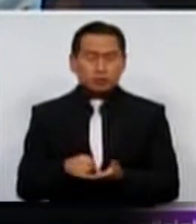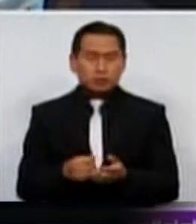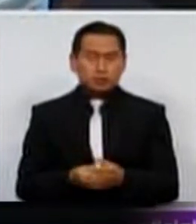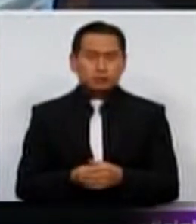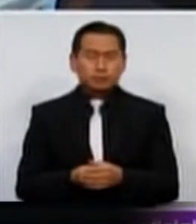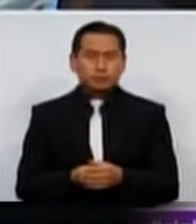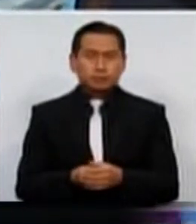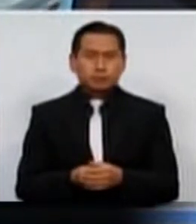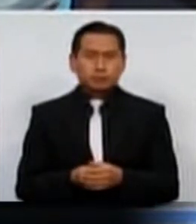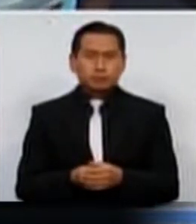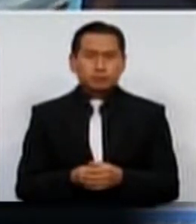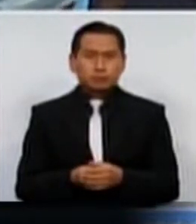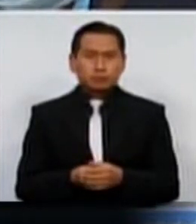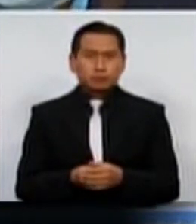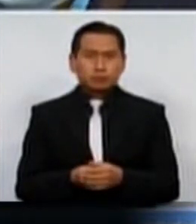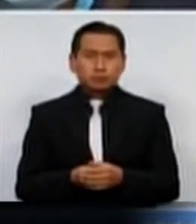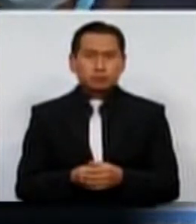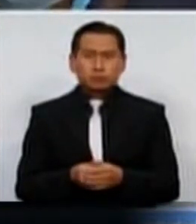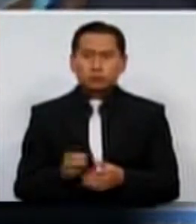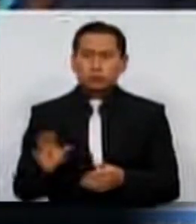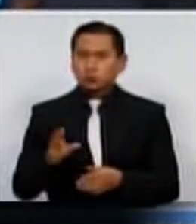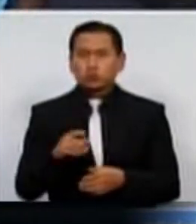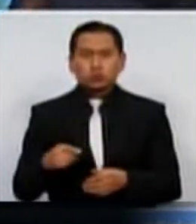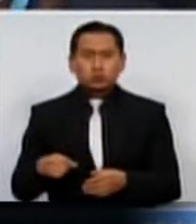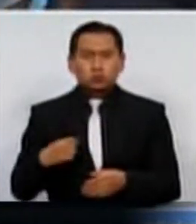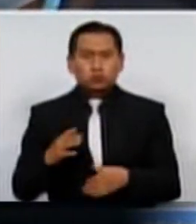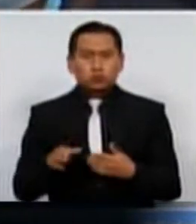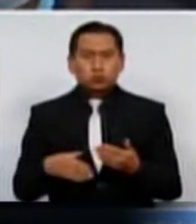in the departments and in the capitals of departments,